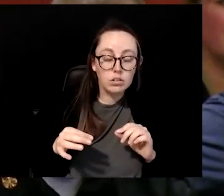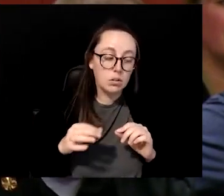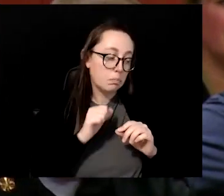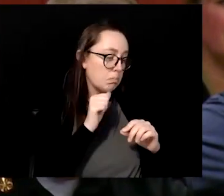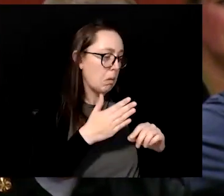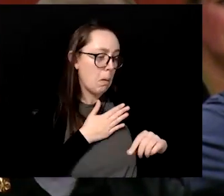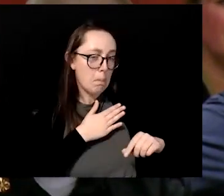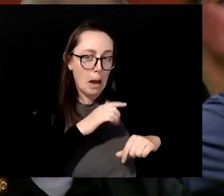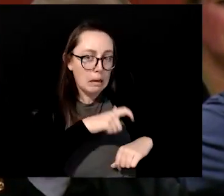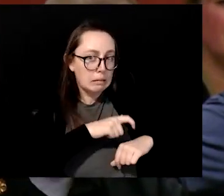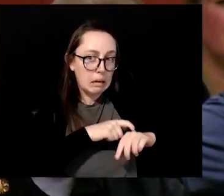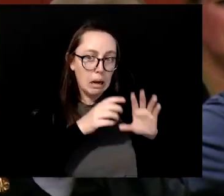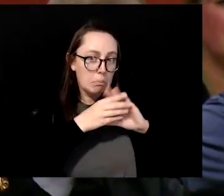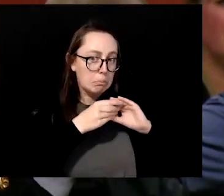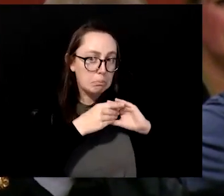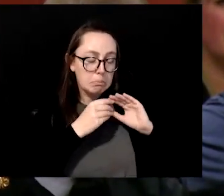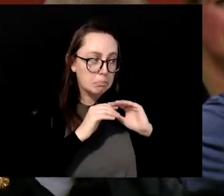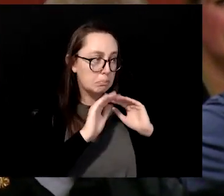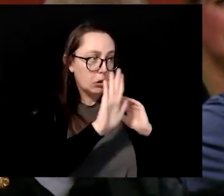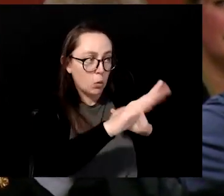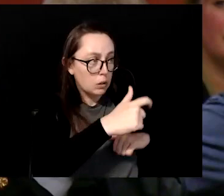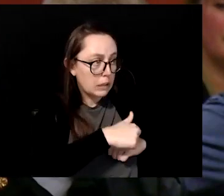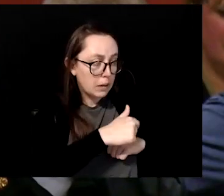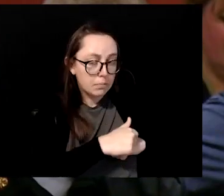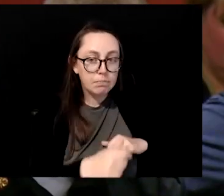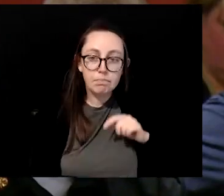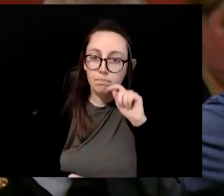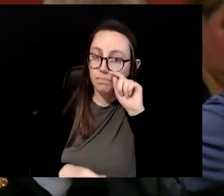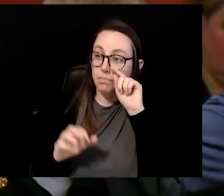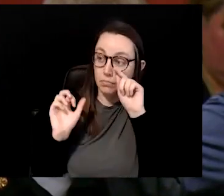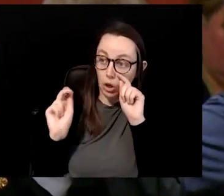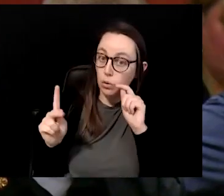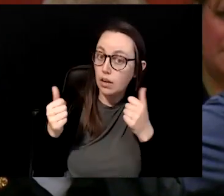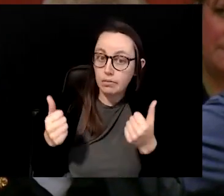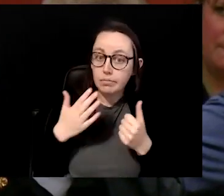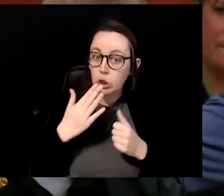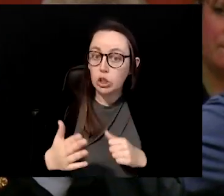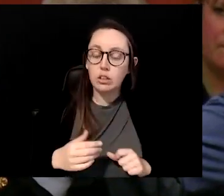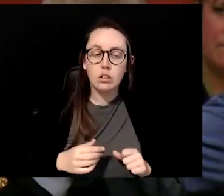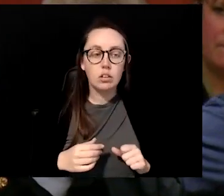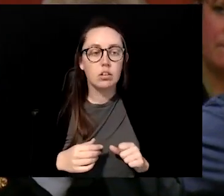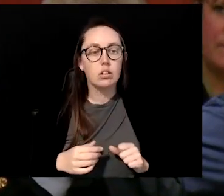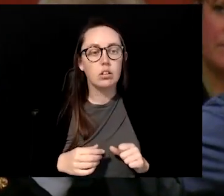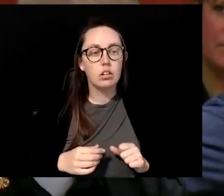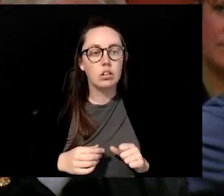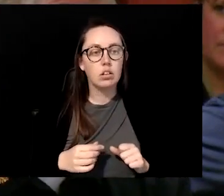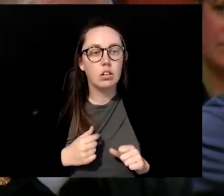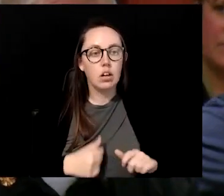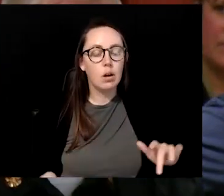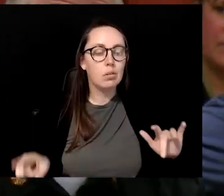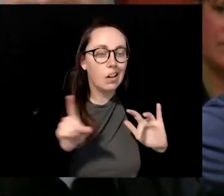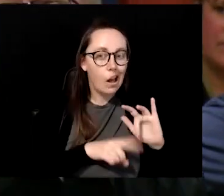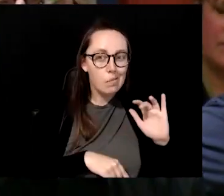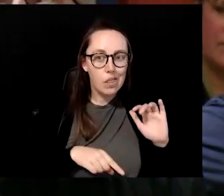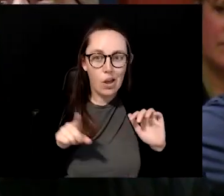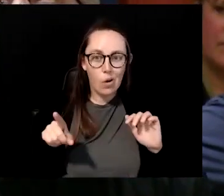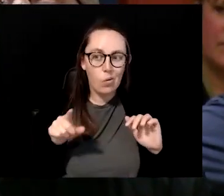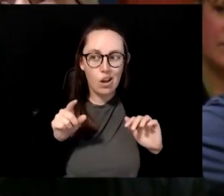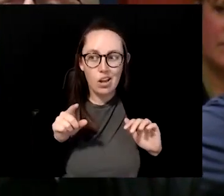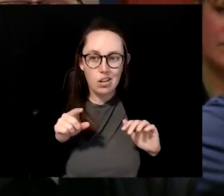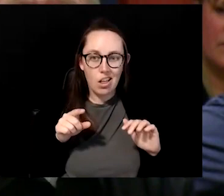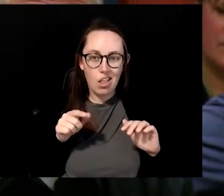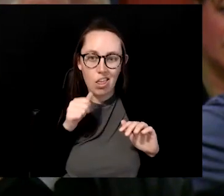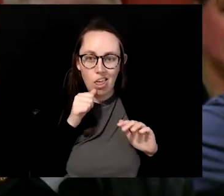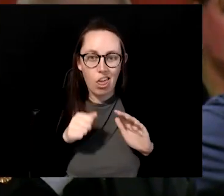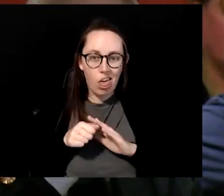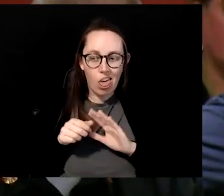my um I was absent uh despite uh some snide innuendo I was absent